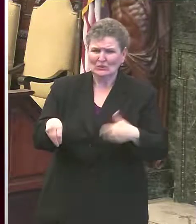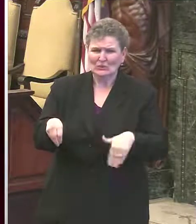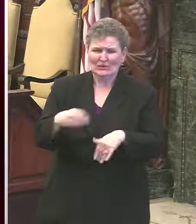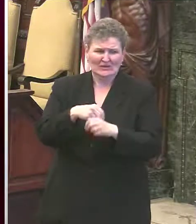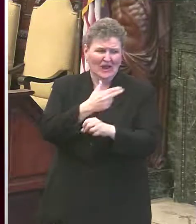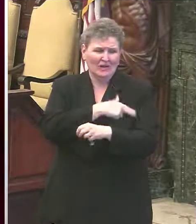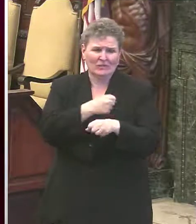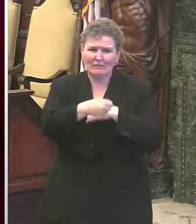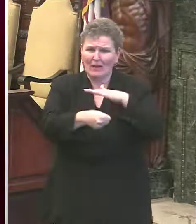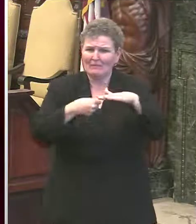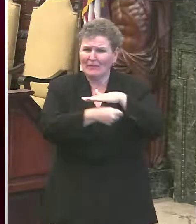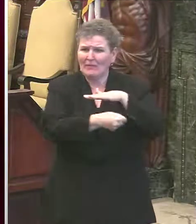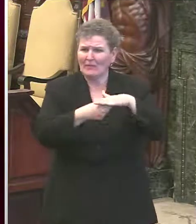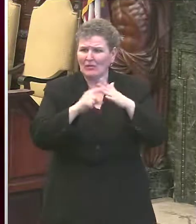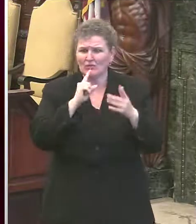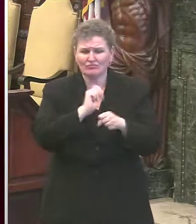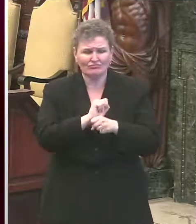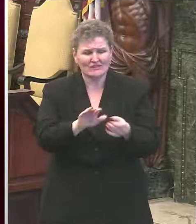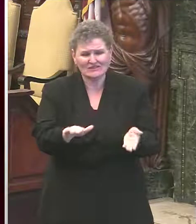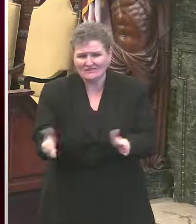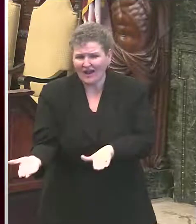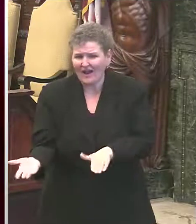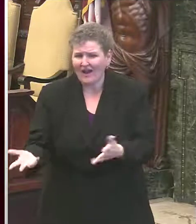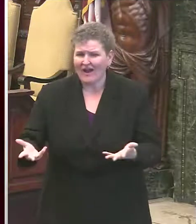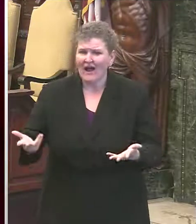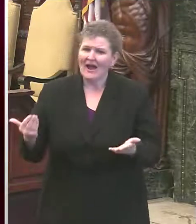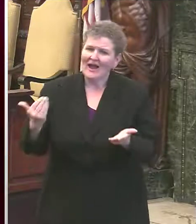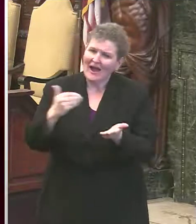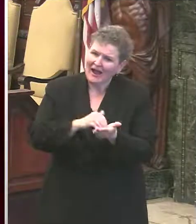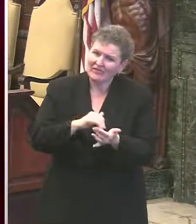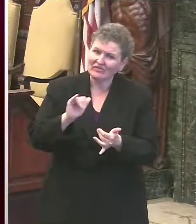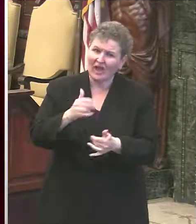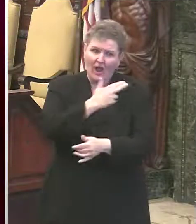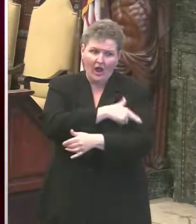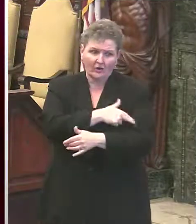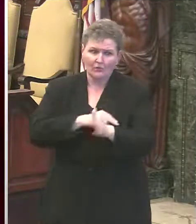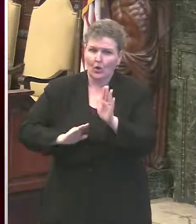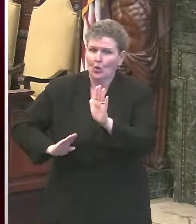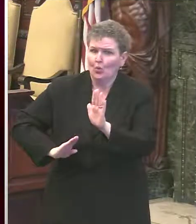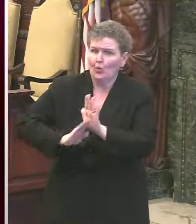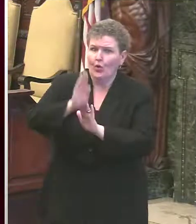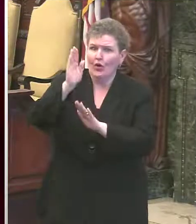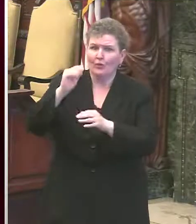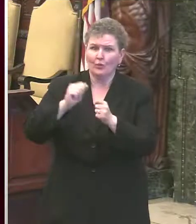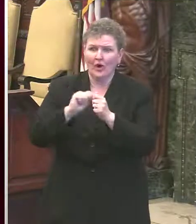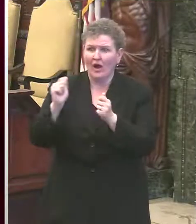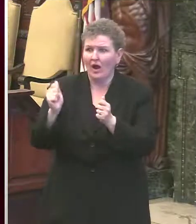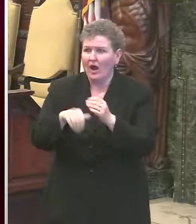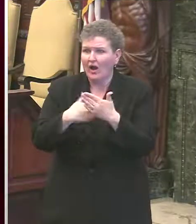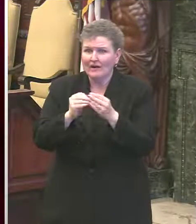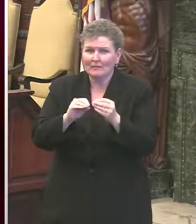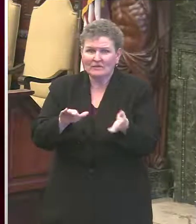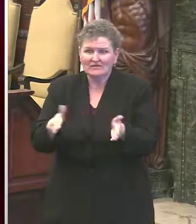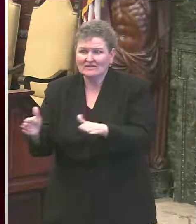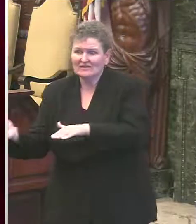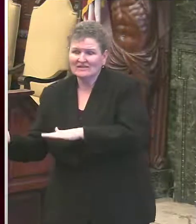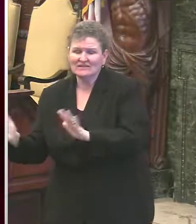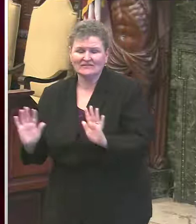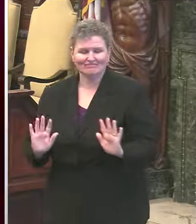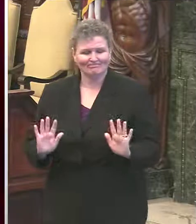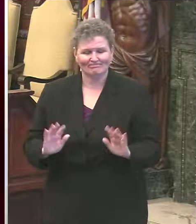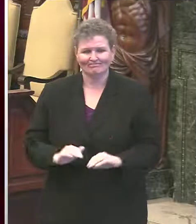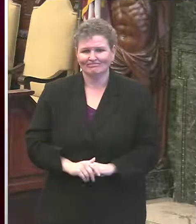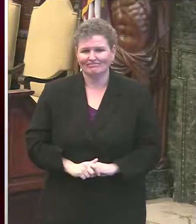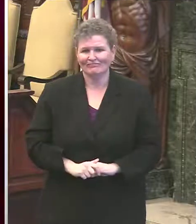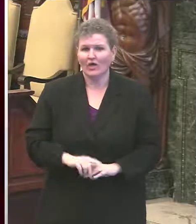infection. So when we see hospitalizations go up, that's reason for us to be worried. Those 120,000 infections that you know about,